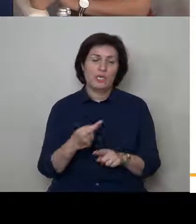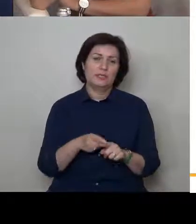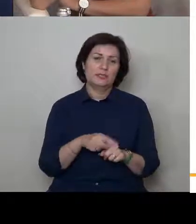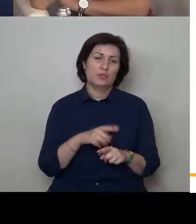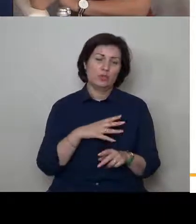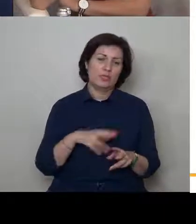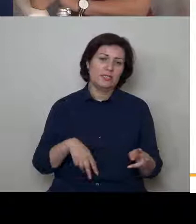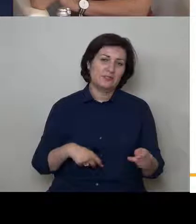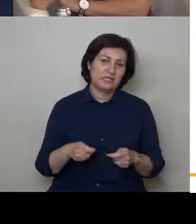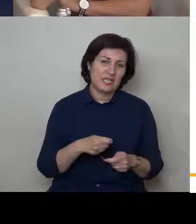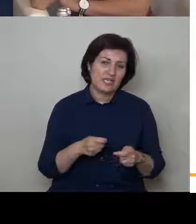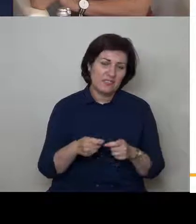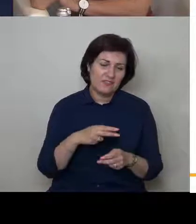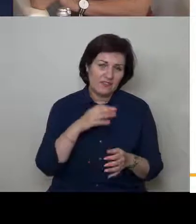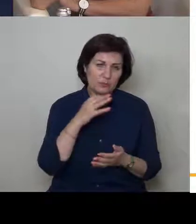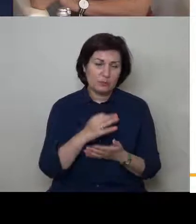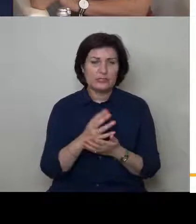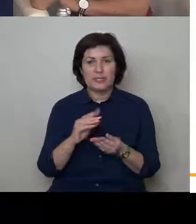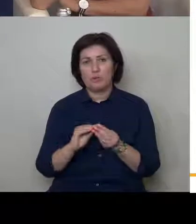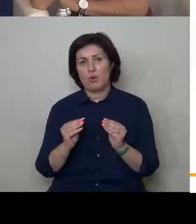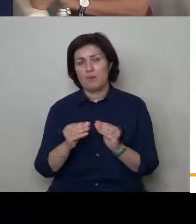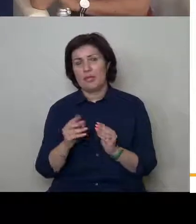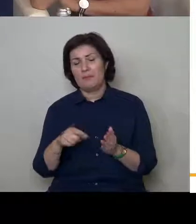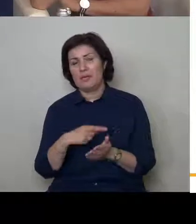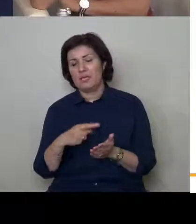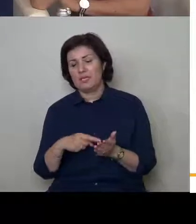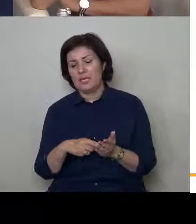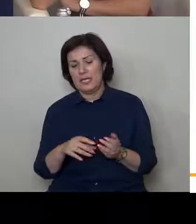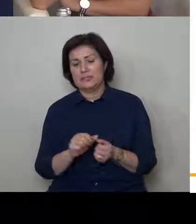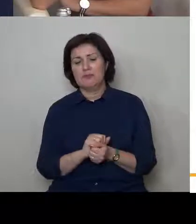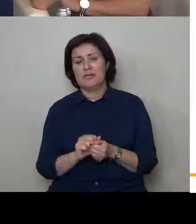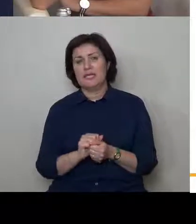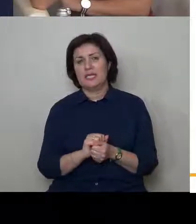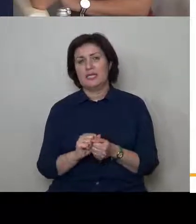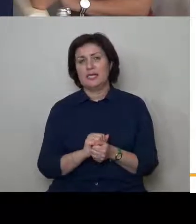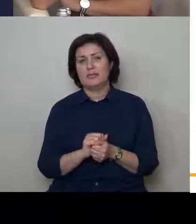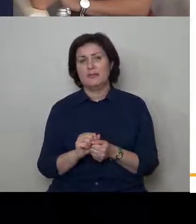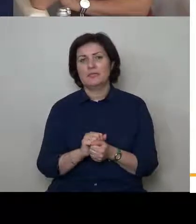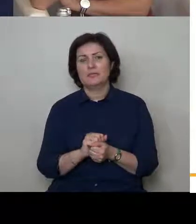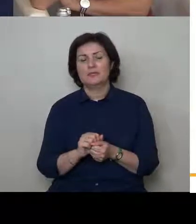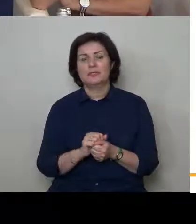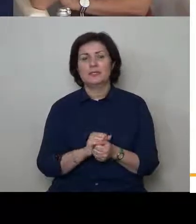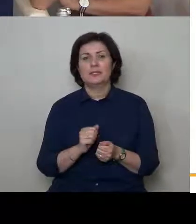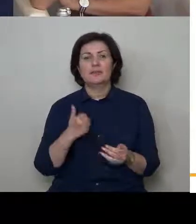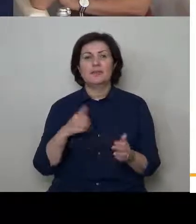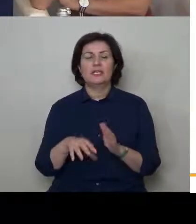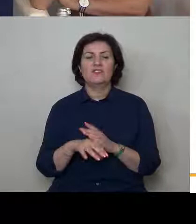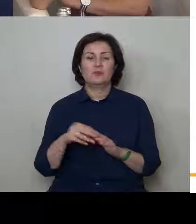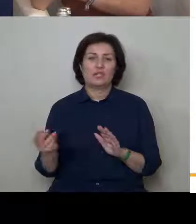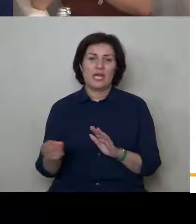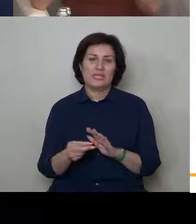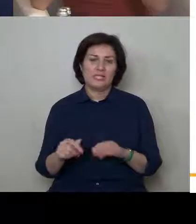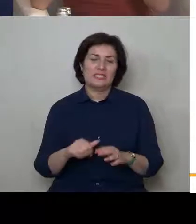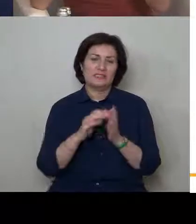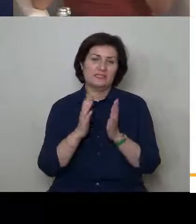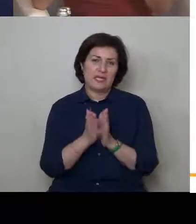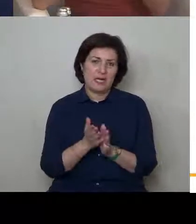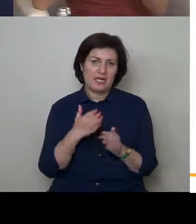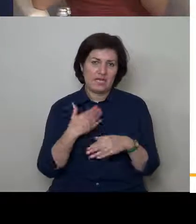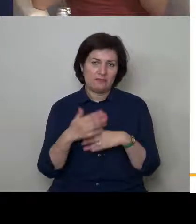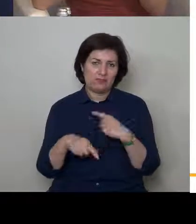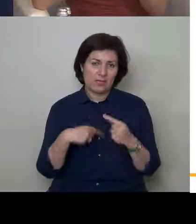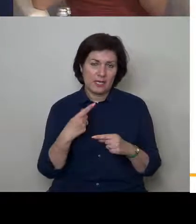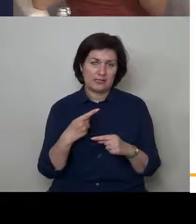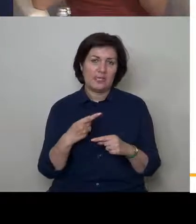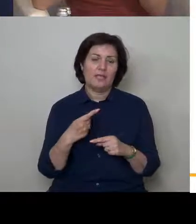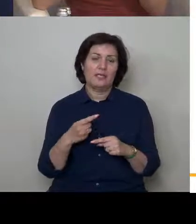be criminal liable. If it is less than that, then it's administrative liability. Any problematic issues with campaigning materials,